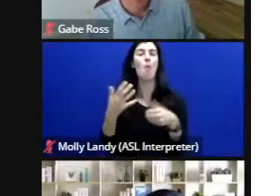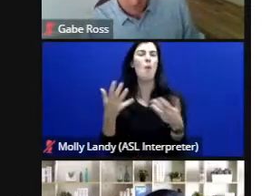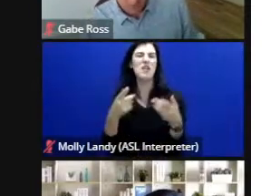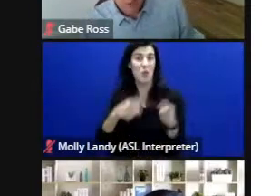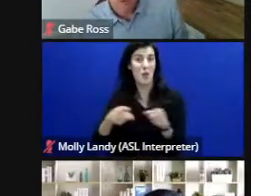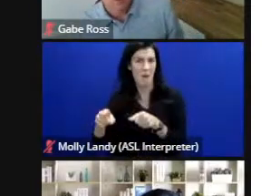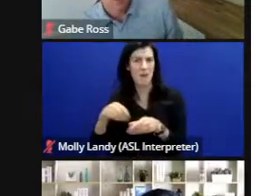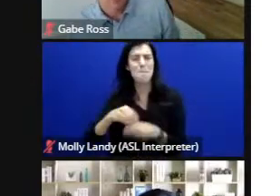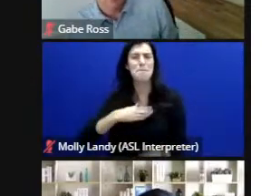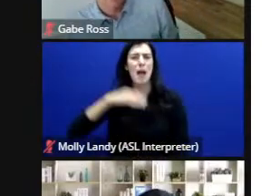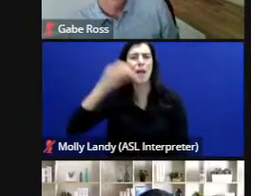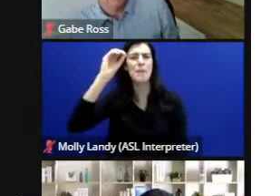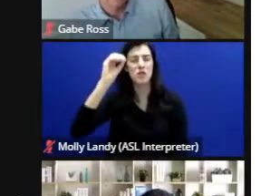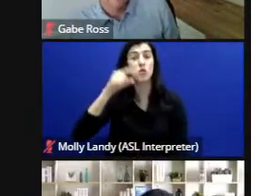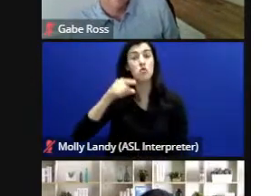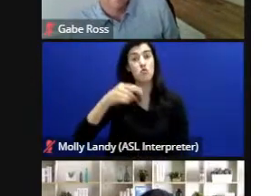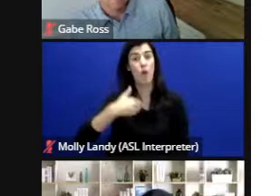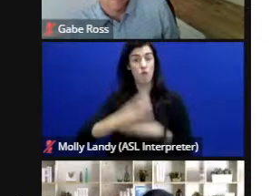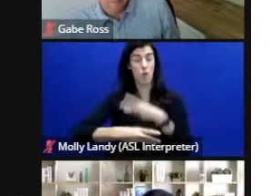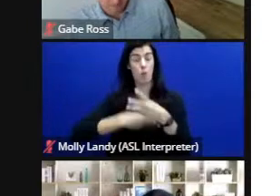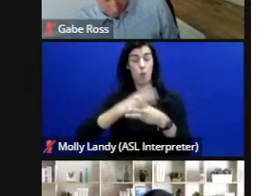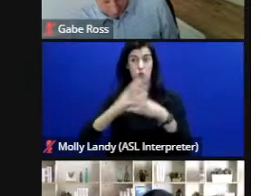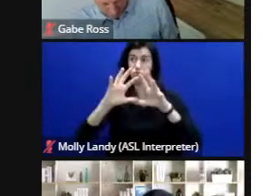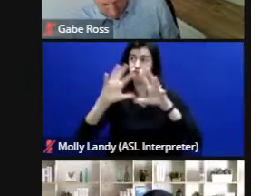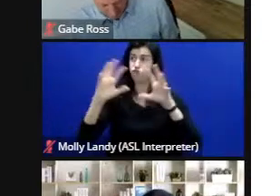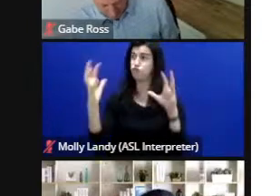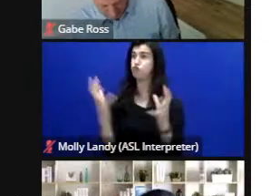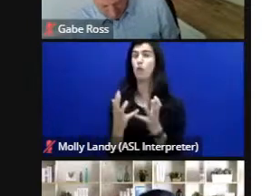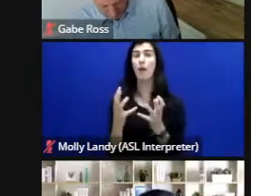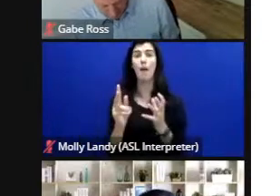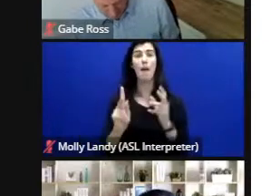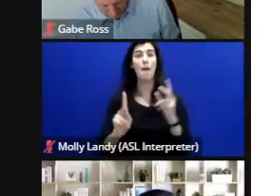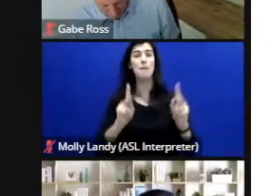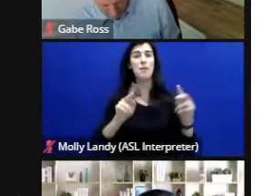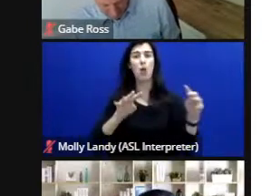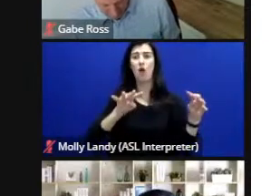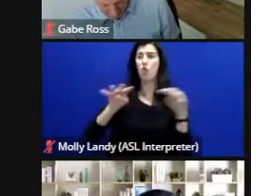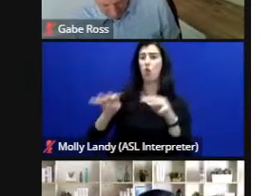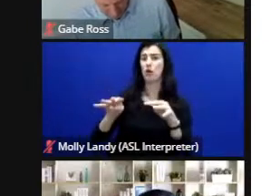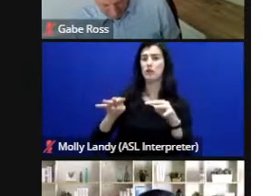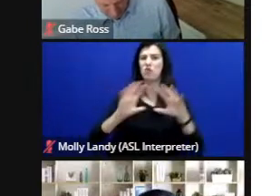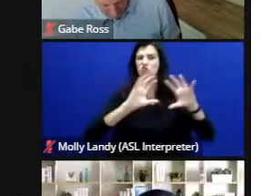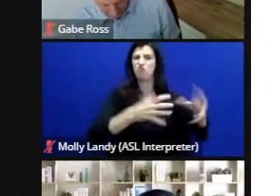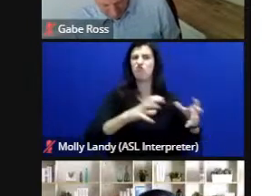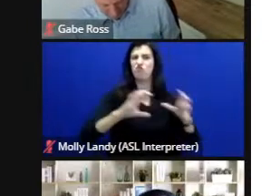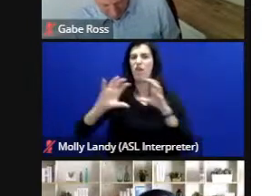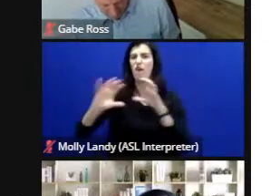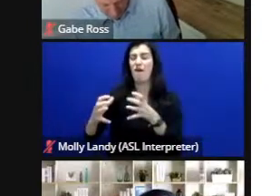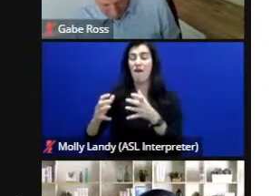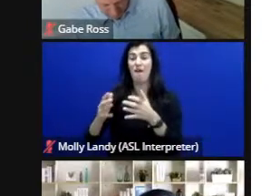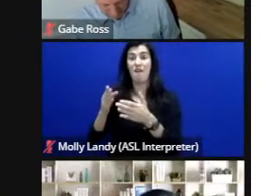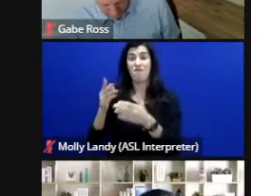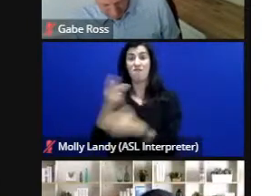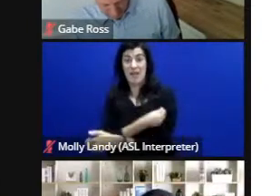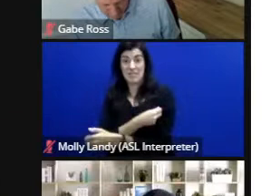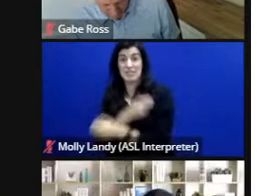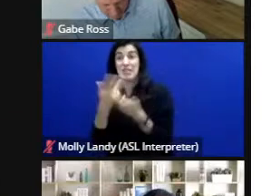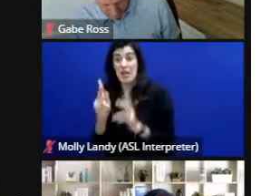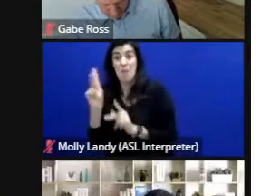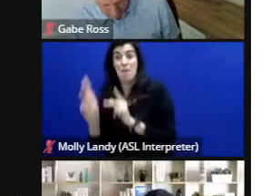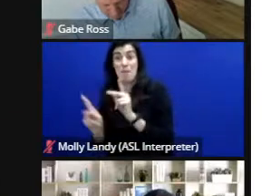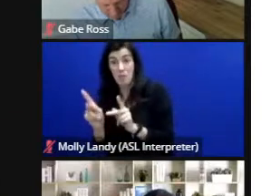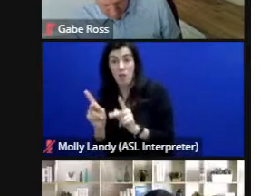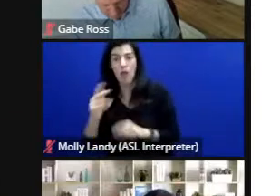you have a world where people have been looking at the unvaccinated versus the vaccinated, but there's